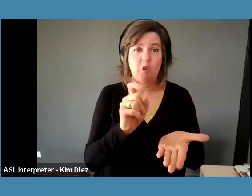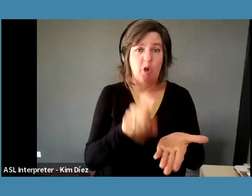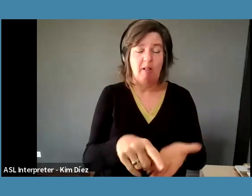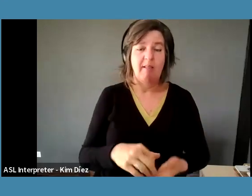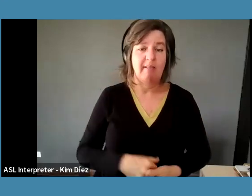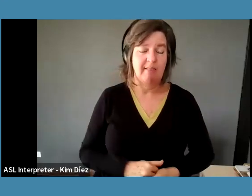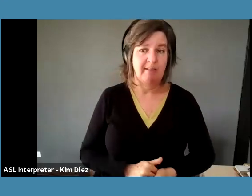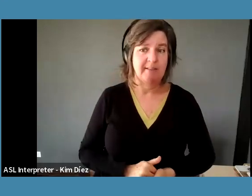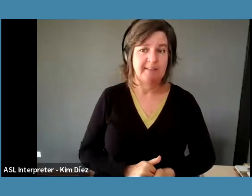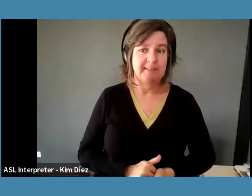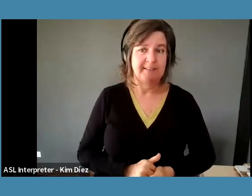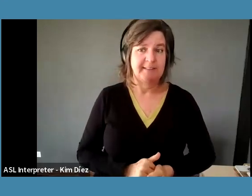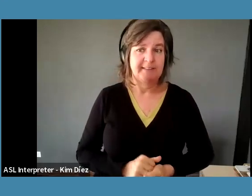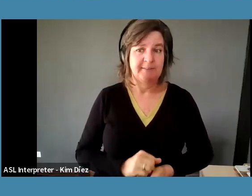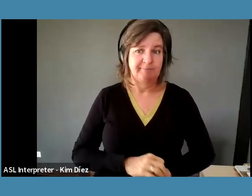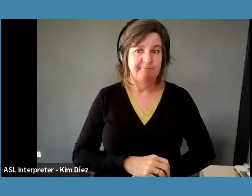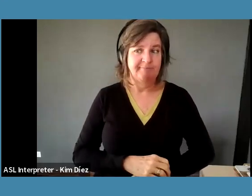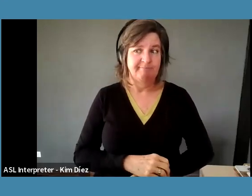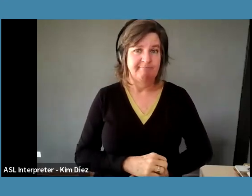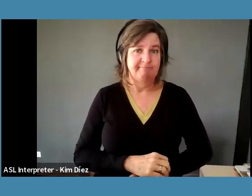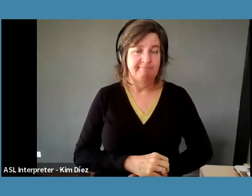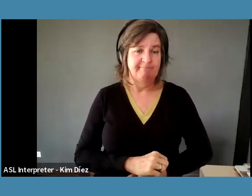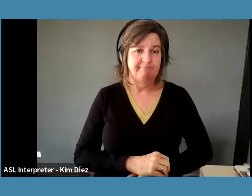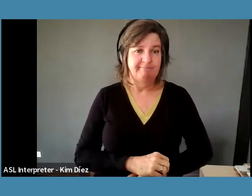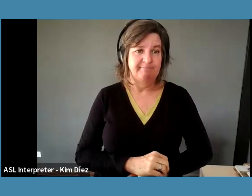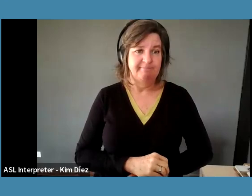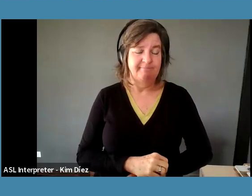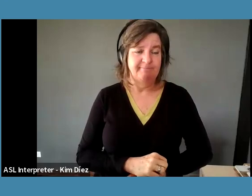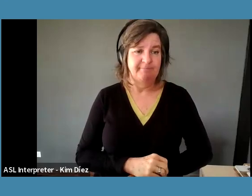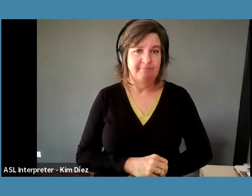all of the information that was provided.